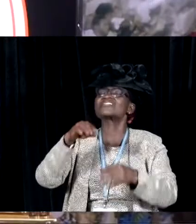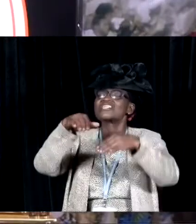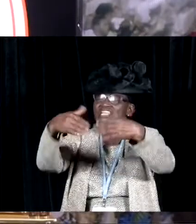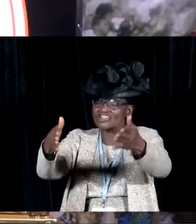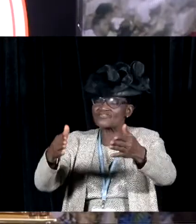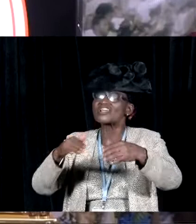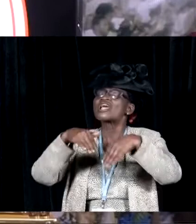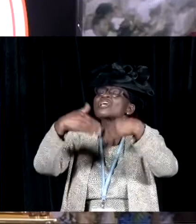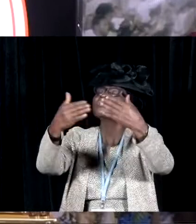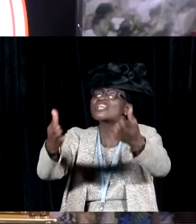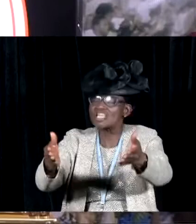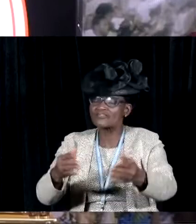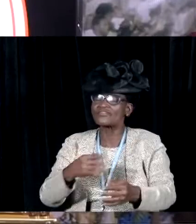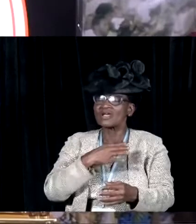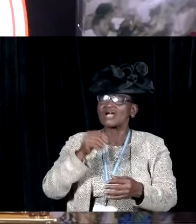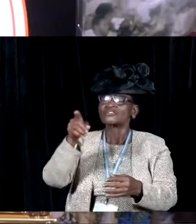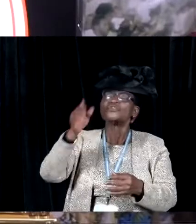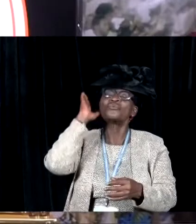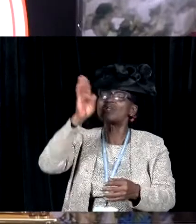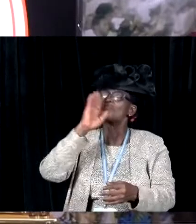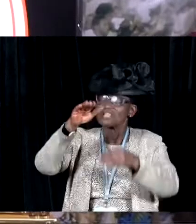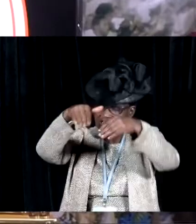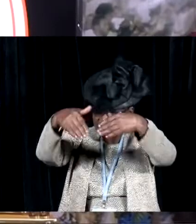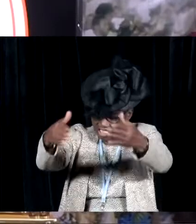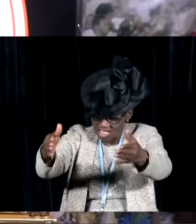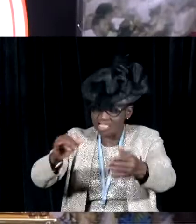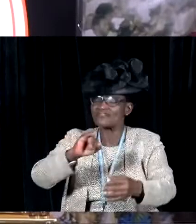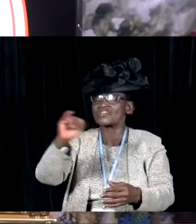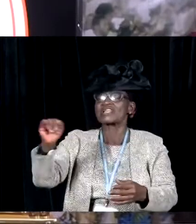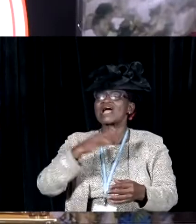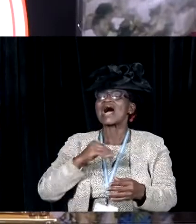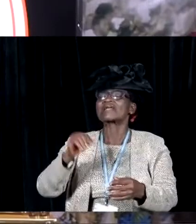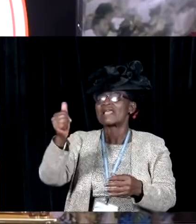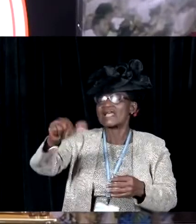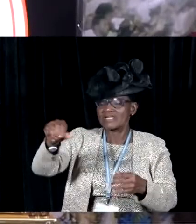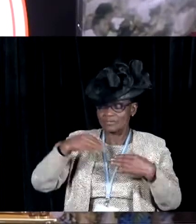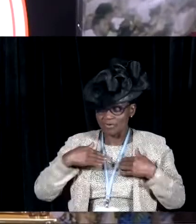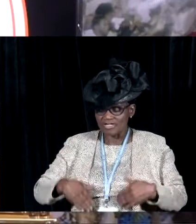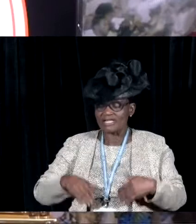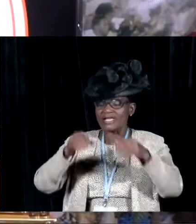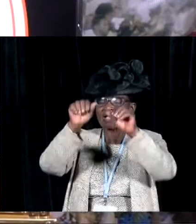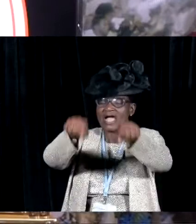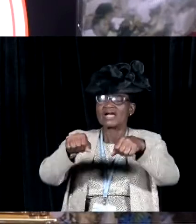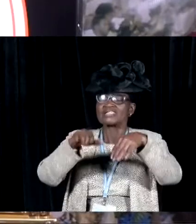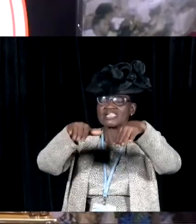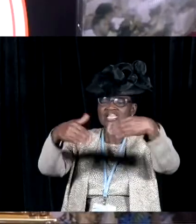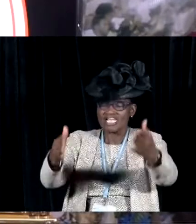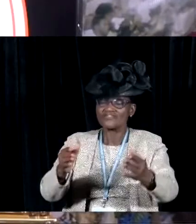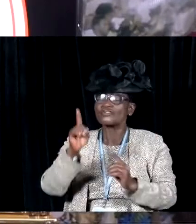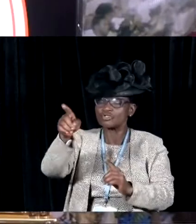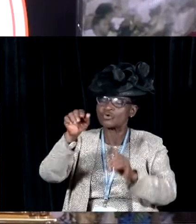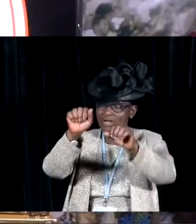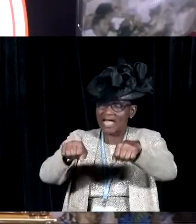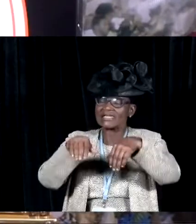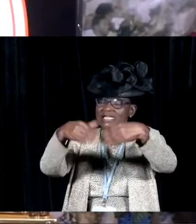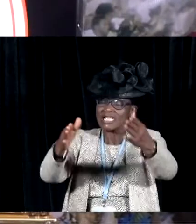Give. And you shall be given. And anybody can give. You can give your way out